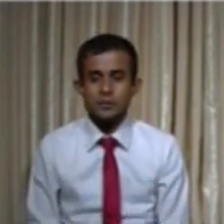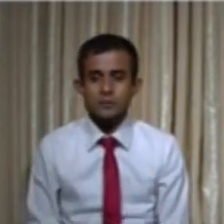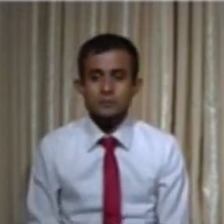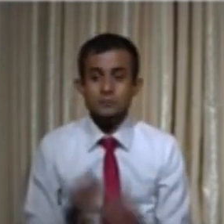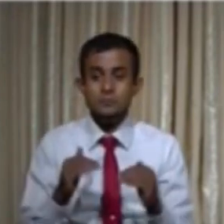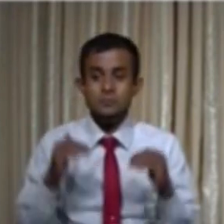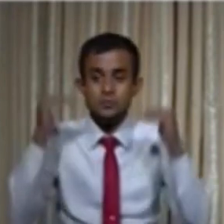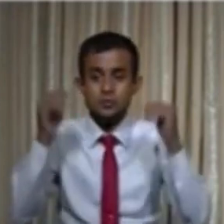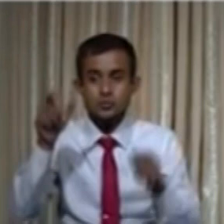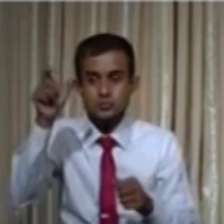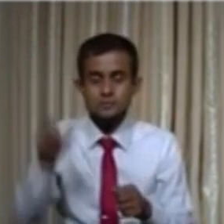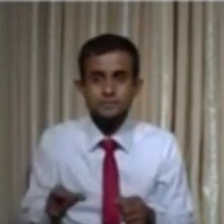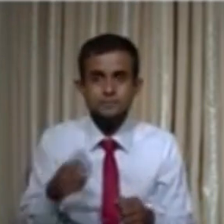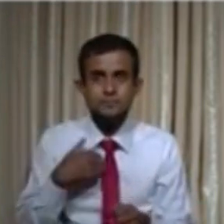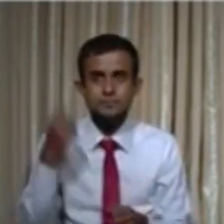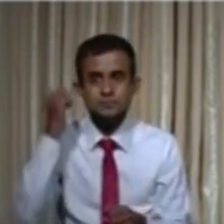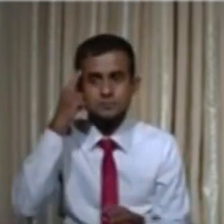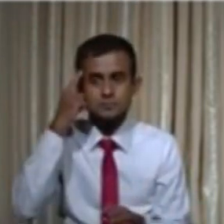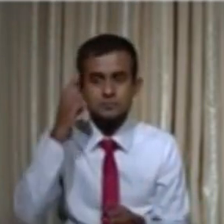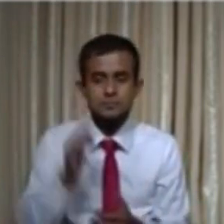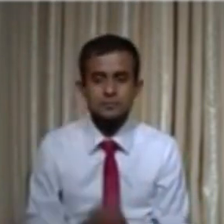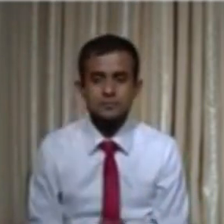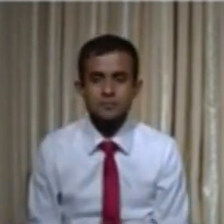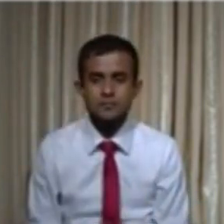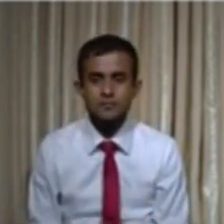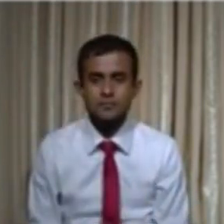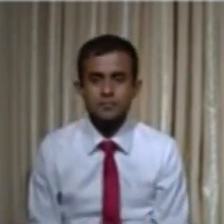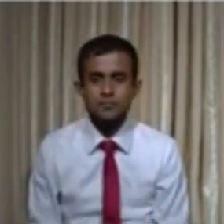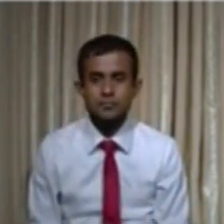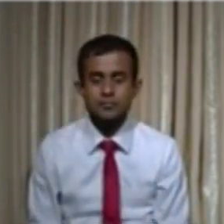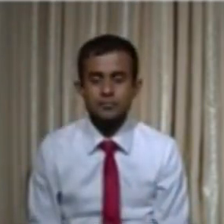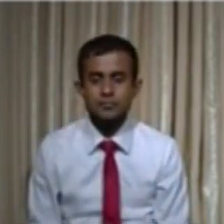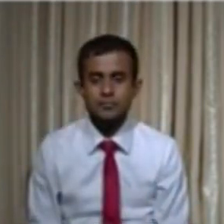might have pursued in the past. But Honorable Peiris, in my view,